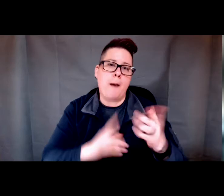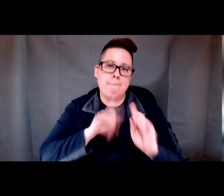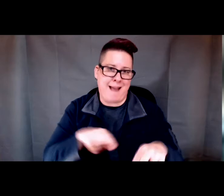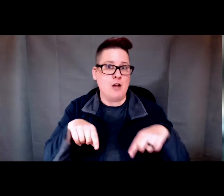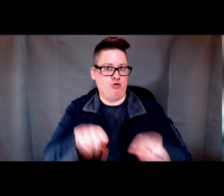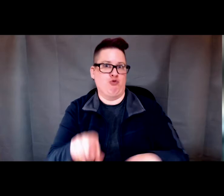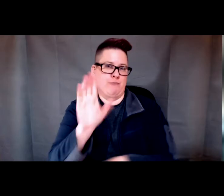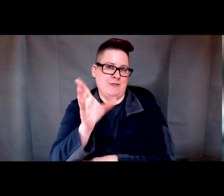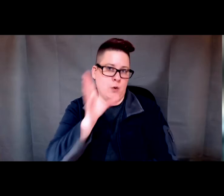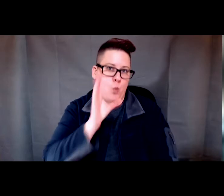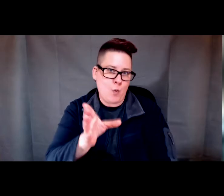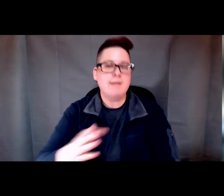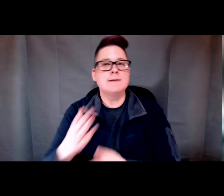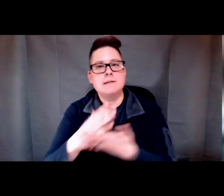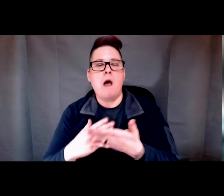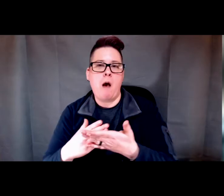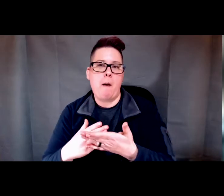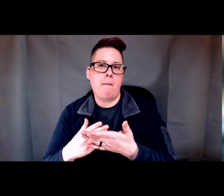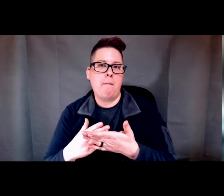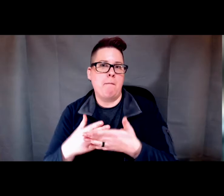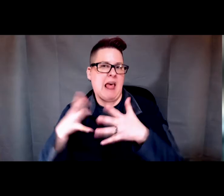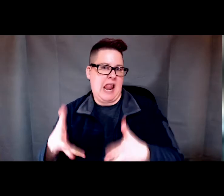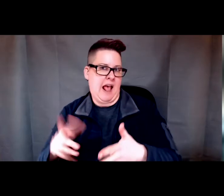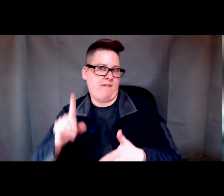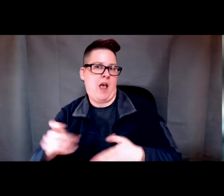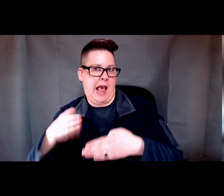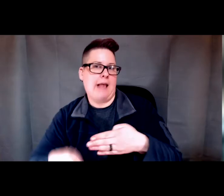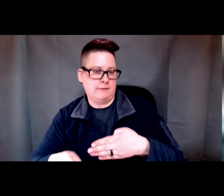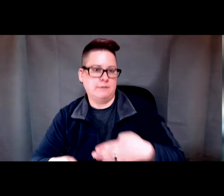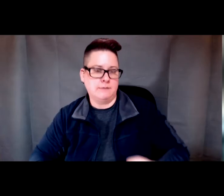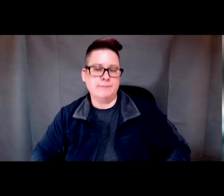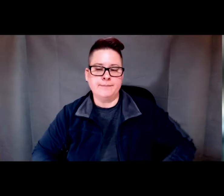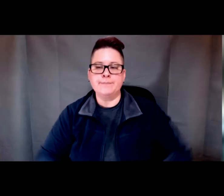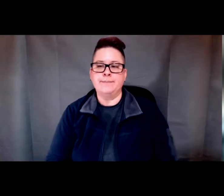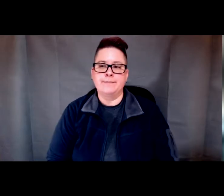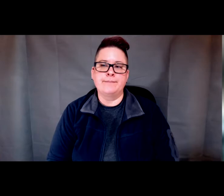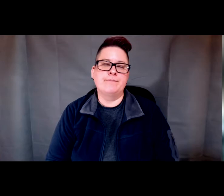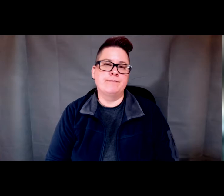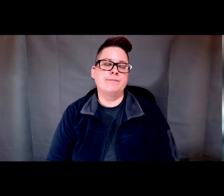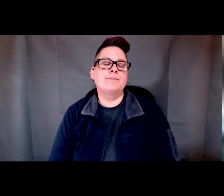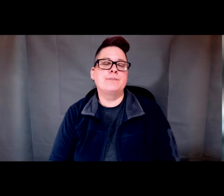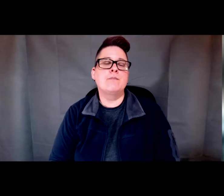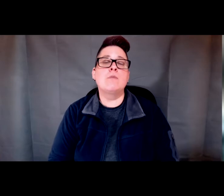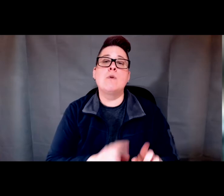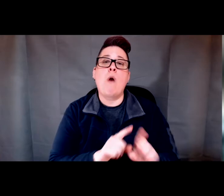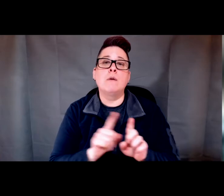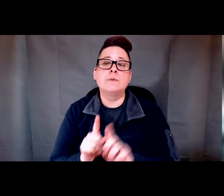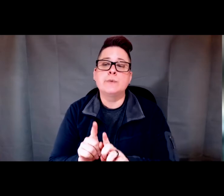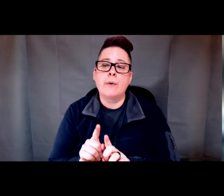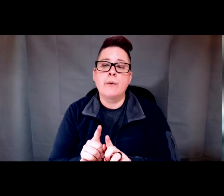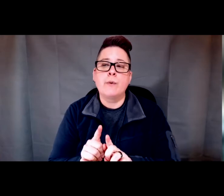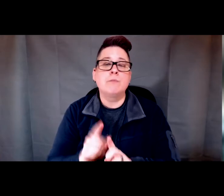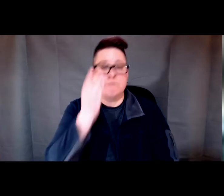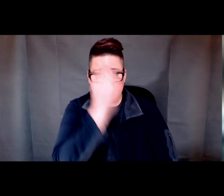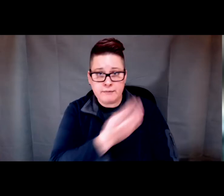the presentation and some of them will be left to the end to be answered live. Also, to let you